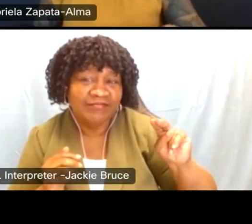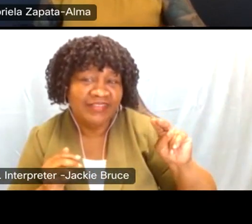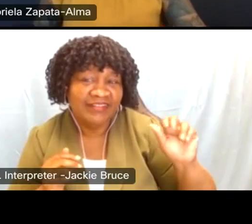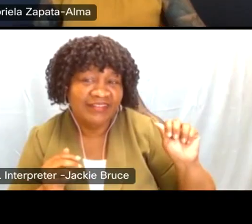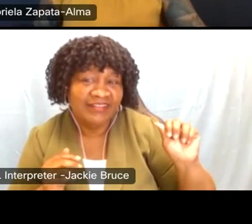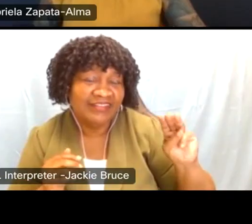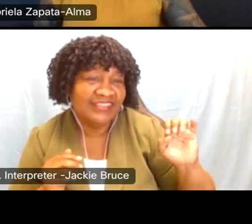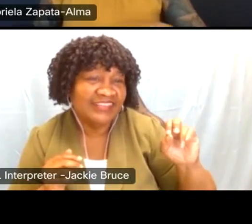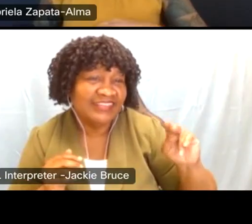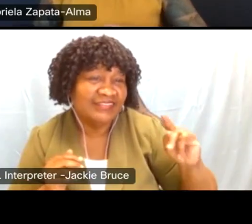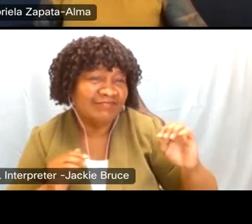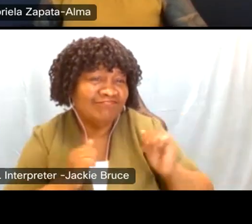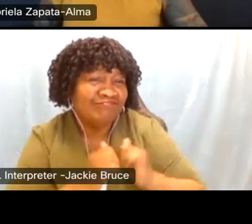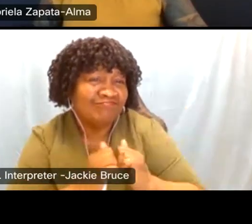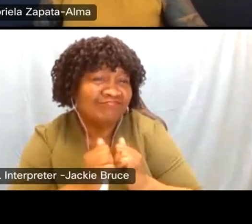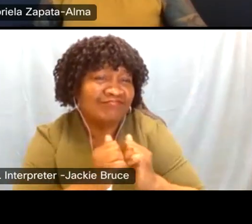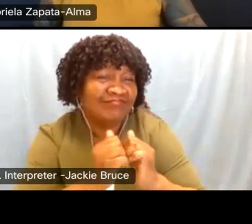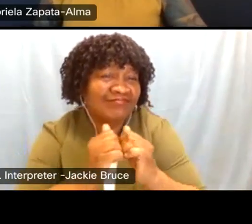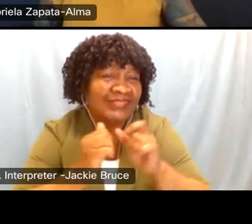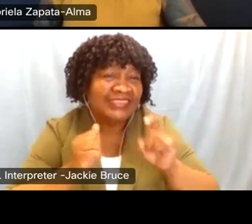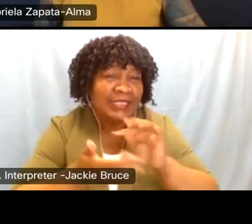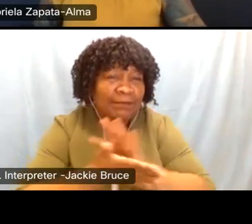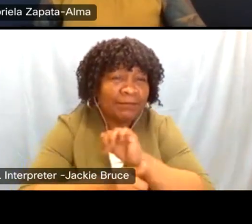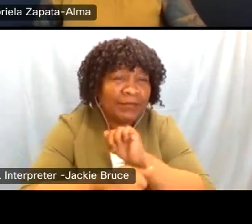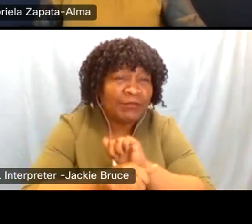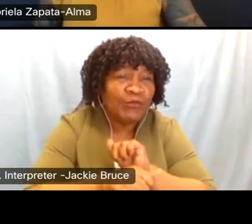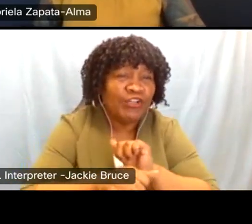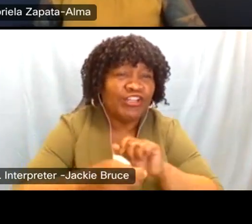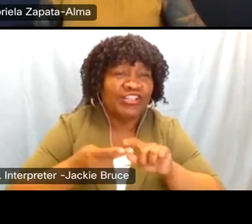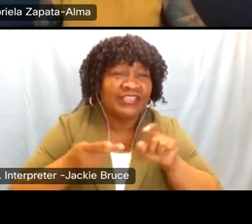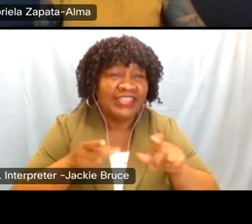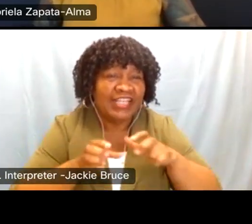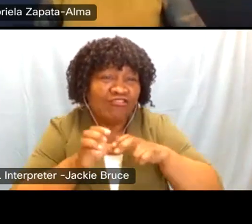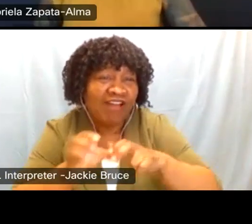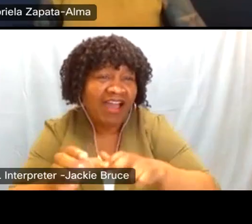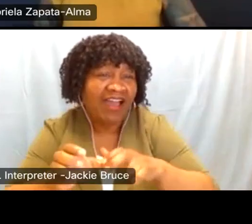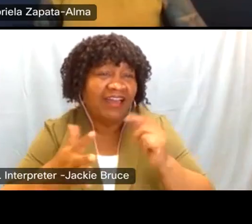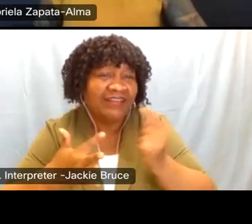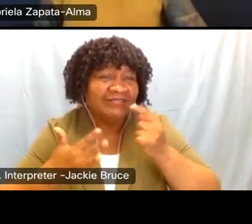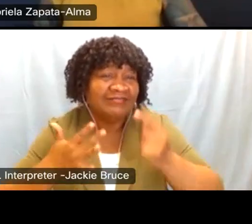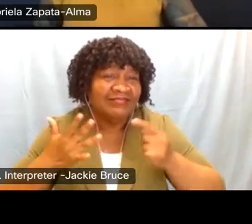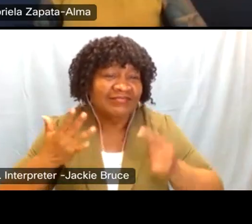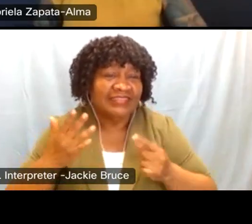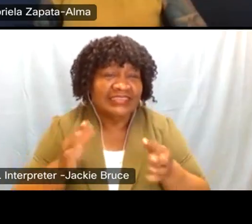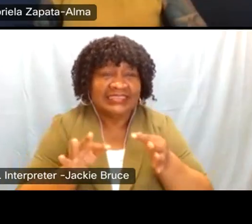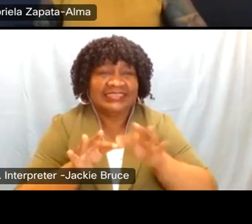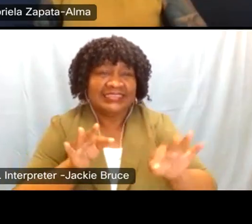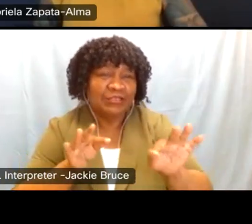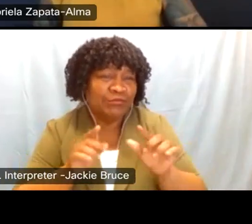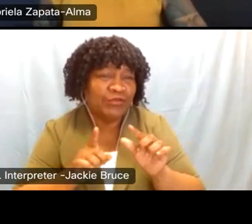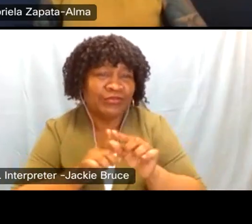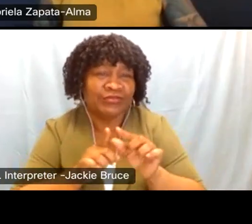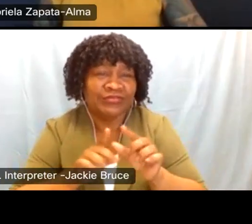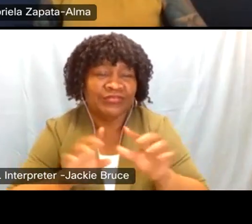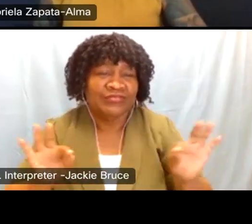with you? Do you need to fill out paperwork? I mean, those simple details that are so rich